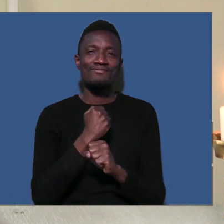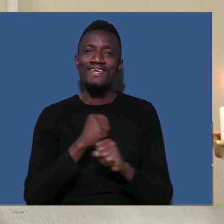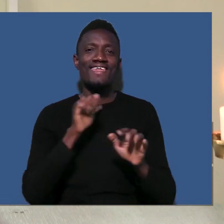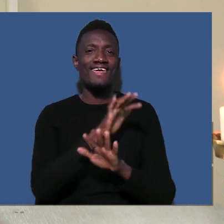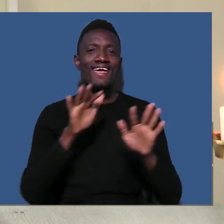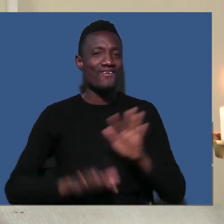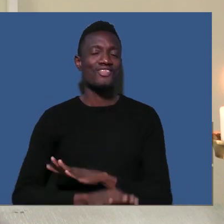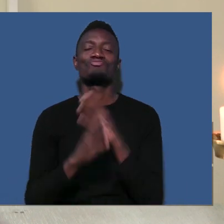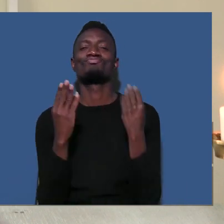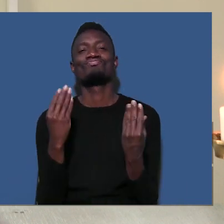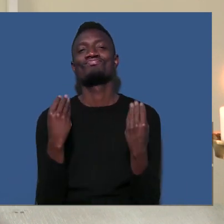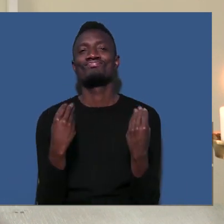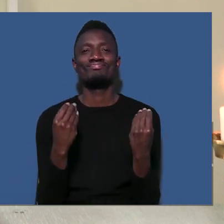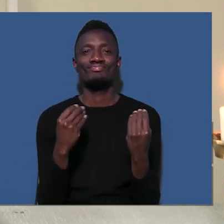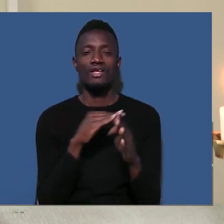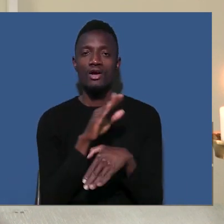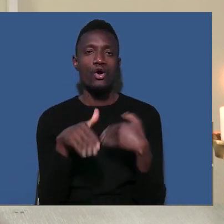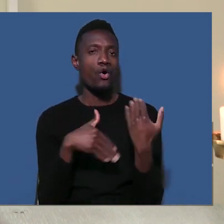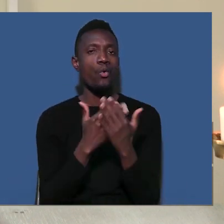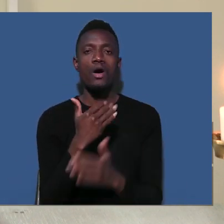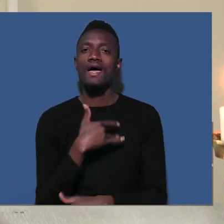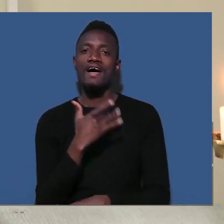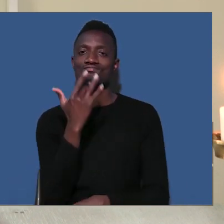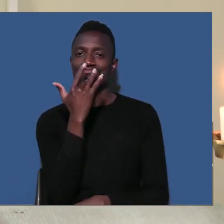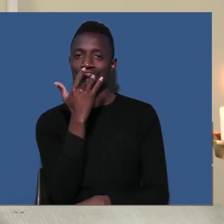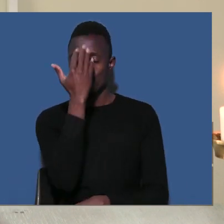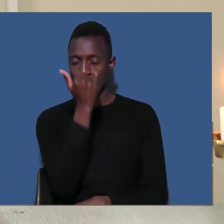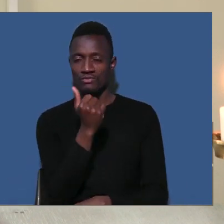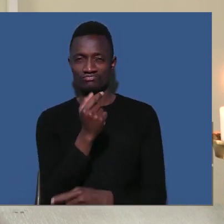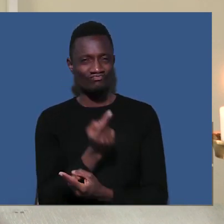all have a privilege, because most of us